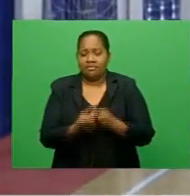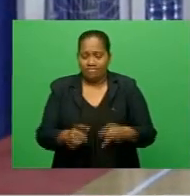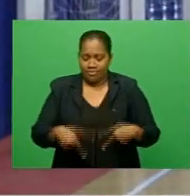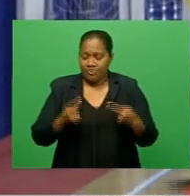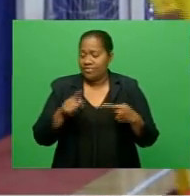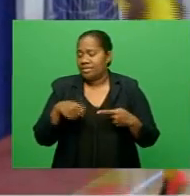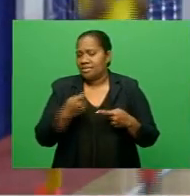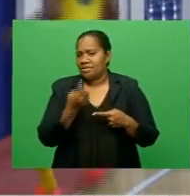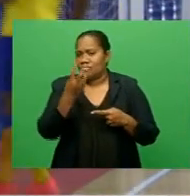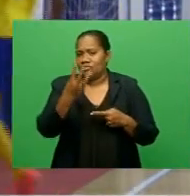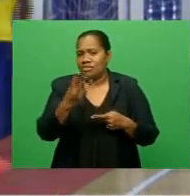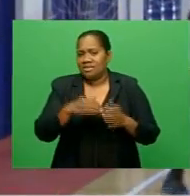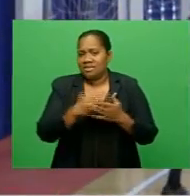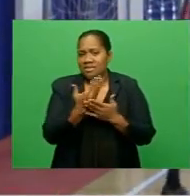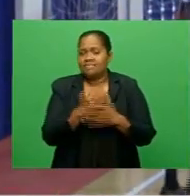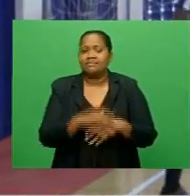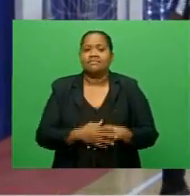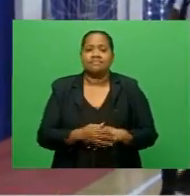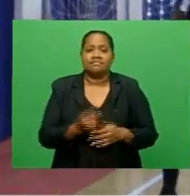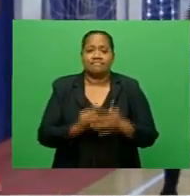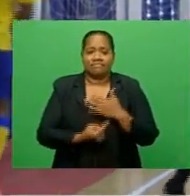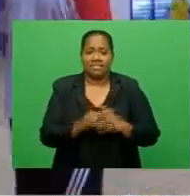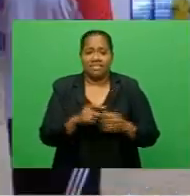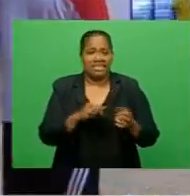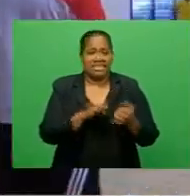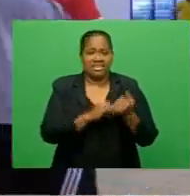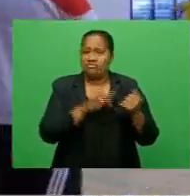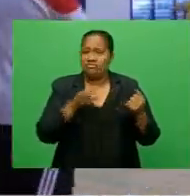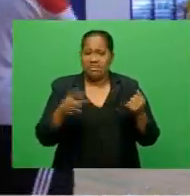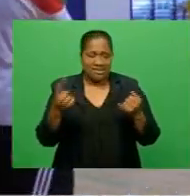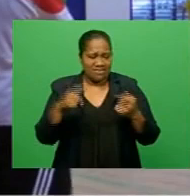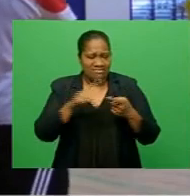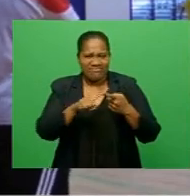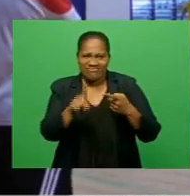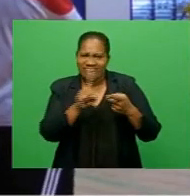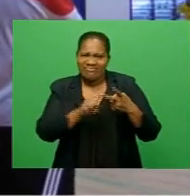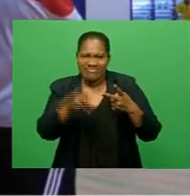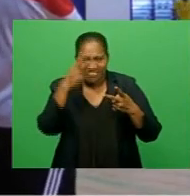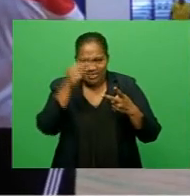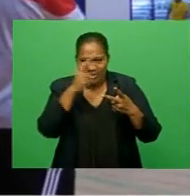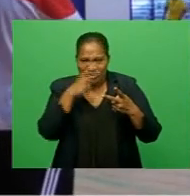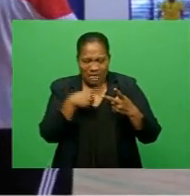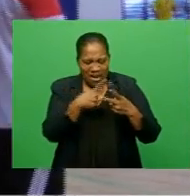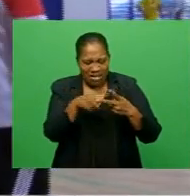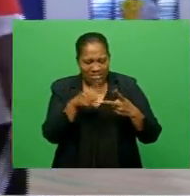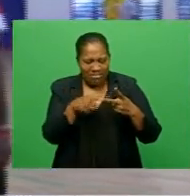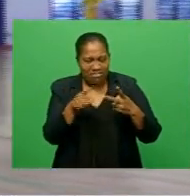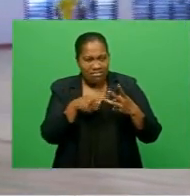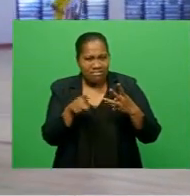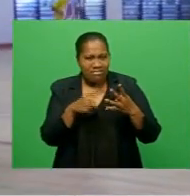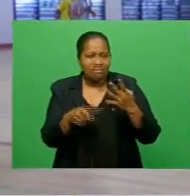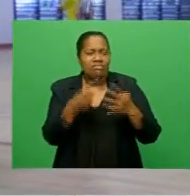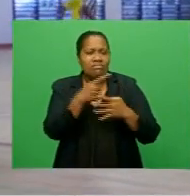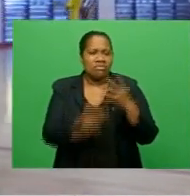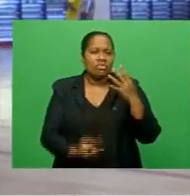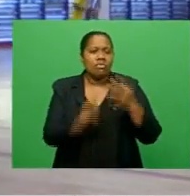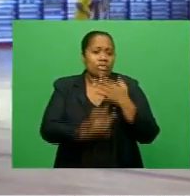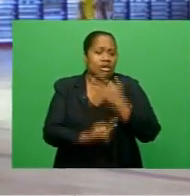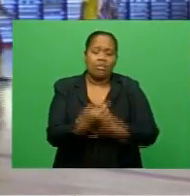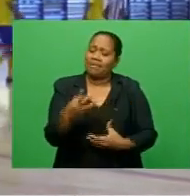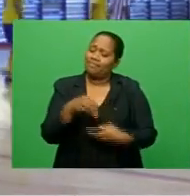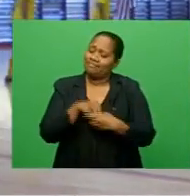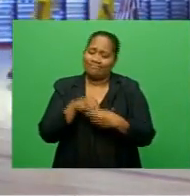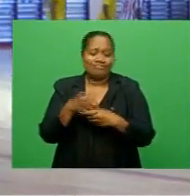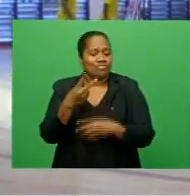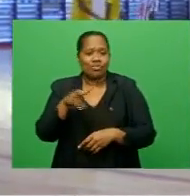While some district reps such as Setereki and Bruce Hughes, Tevita Warnivalu and Felipe Mbarabilala will not be part of the